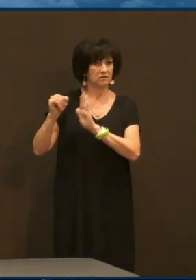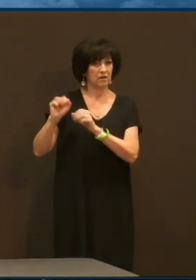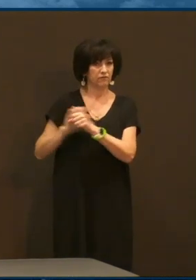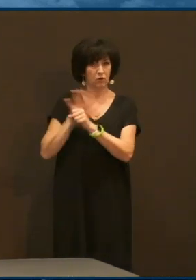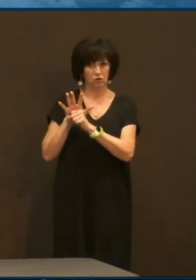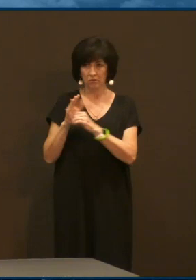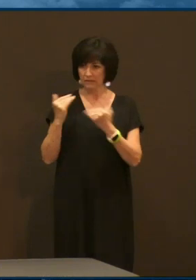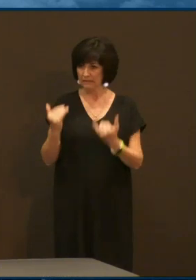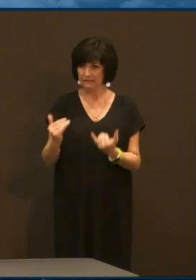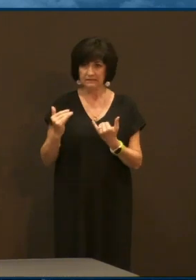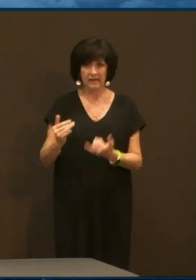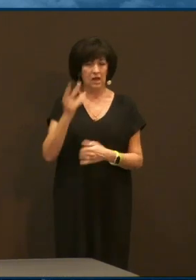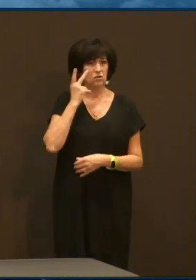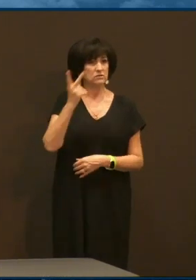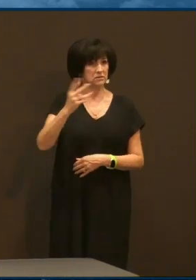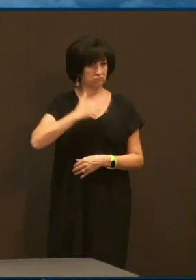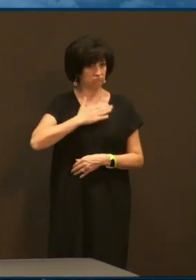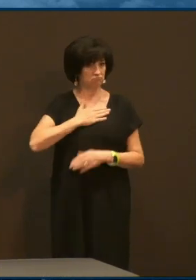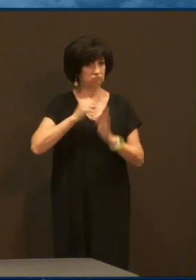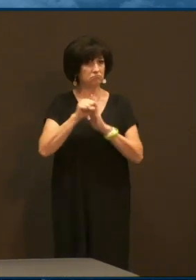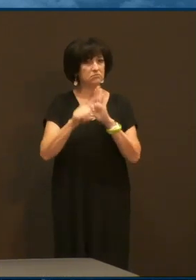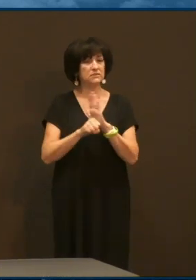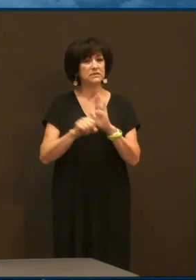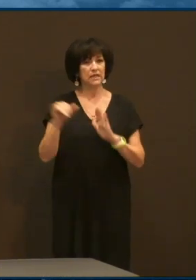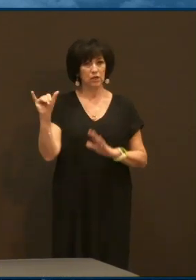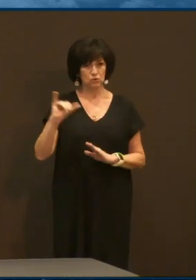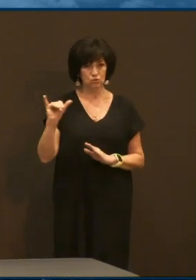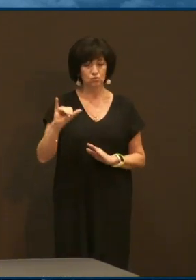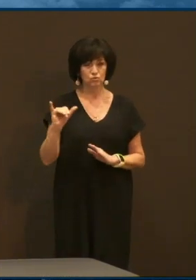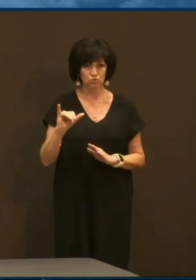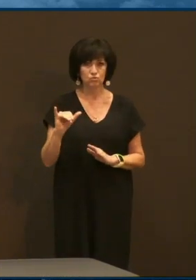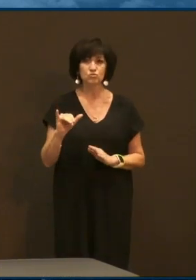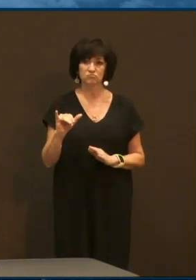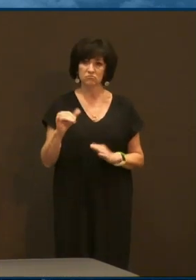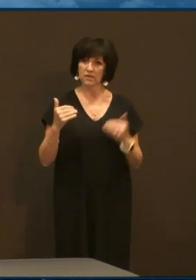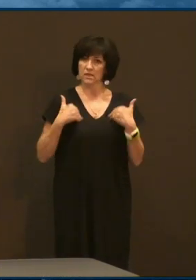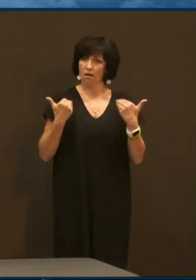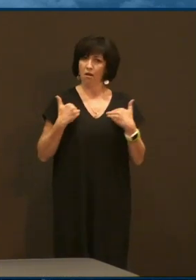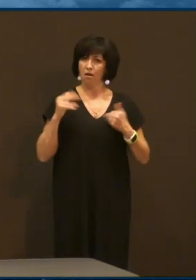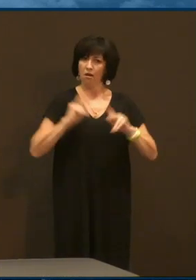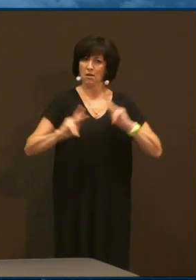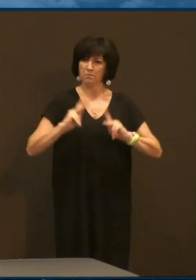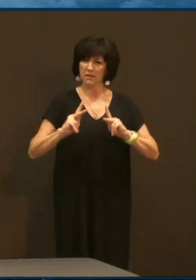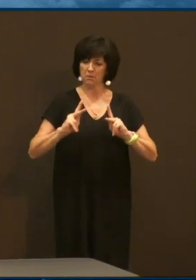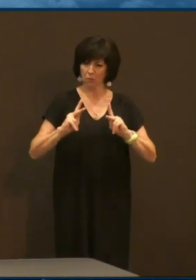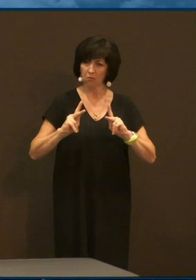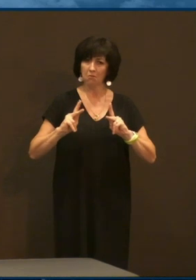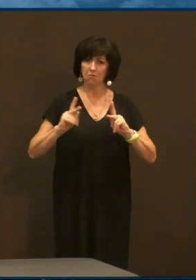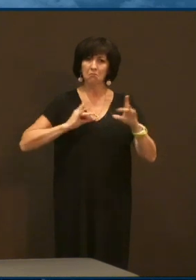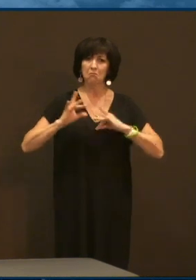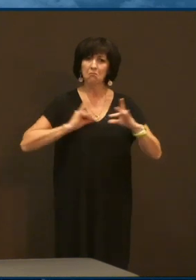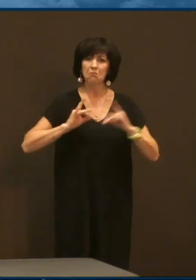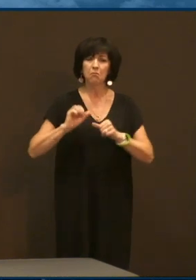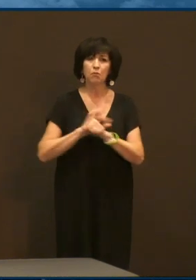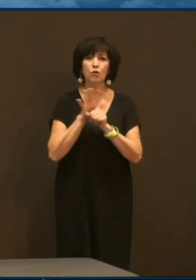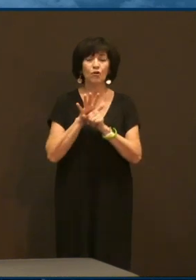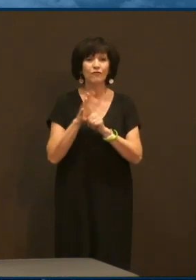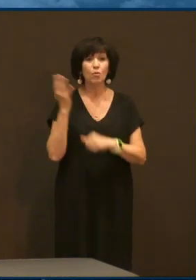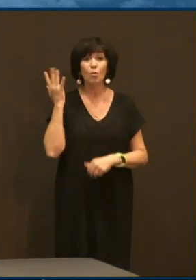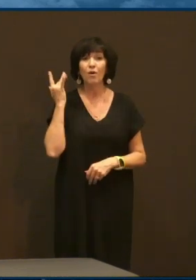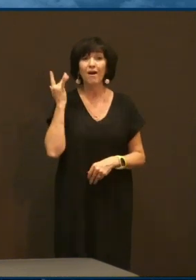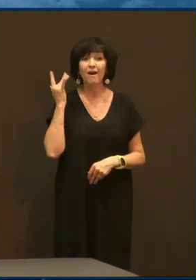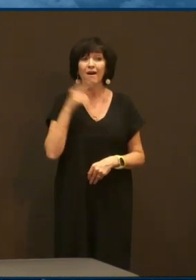it's indicative, again, anecdotally, of behavior. Young people eager to get back outside and back to the beaches